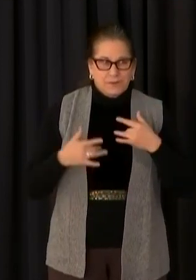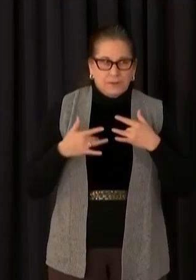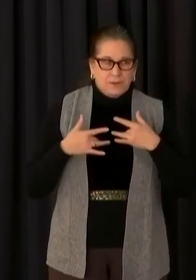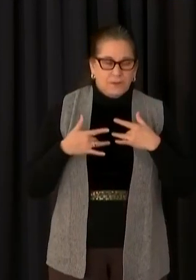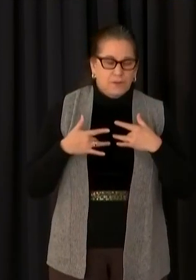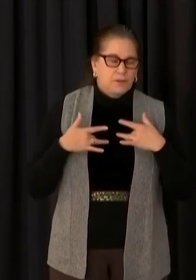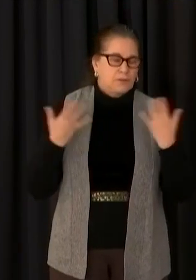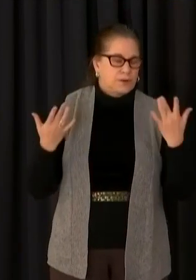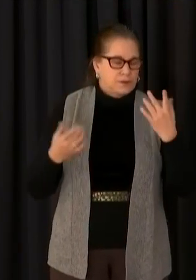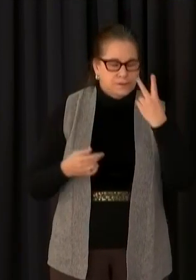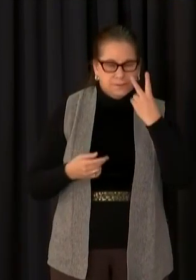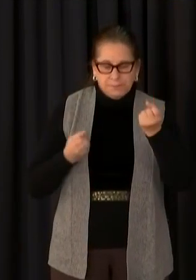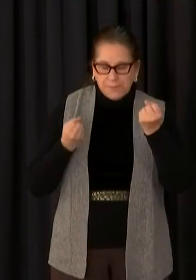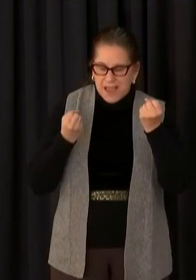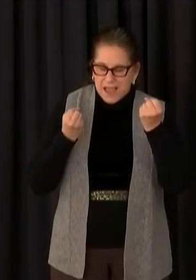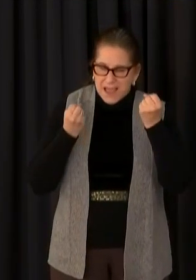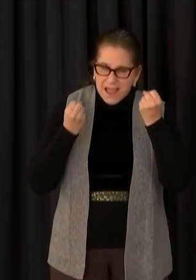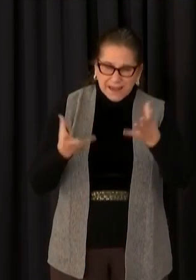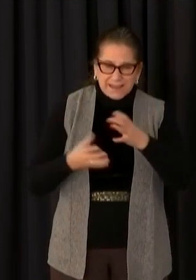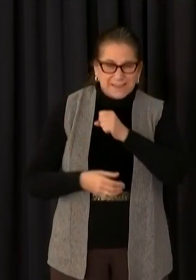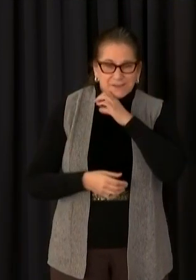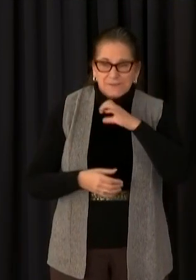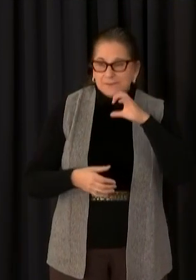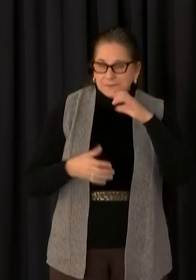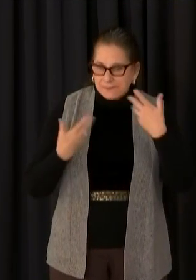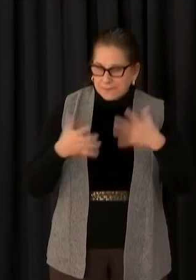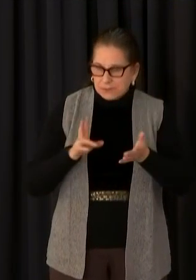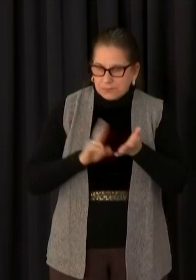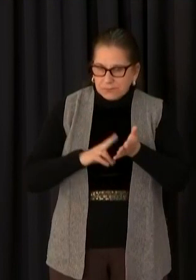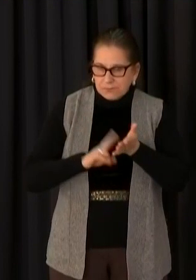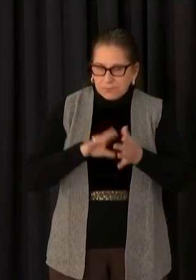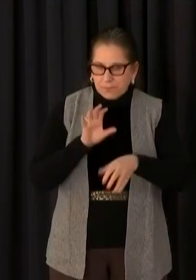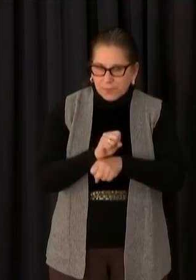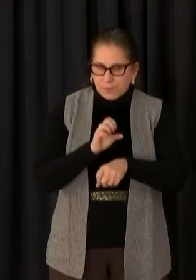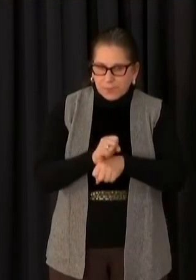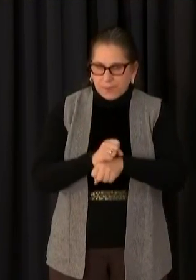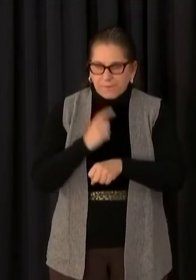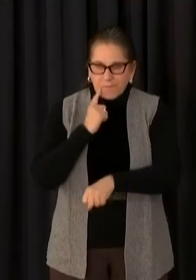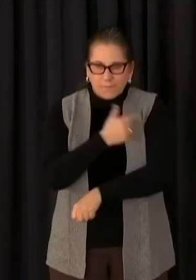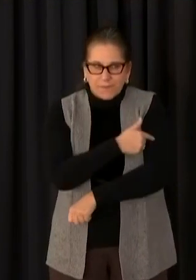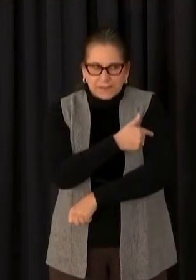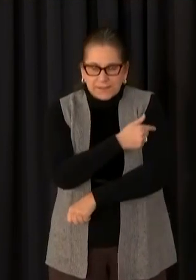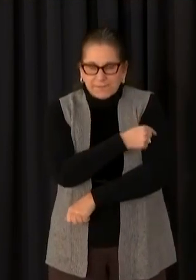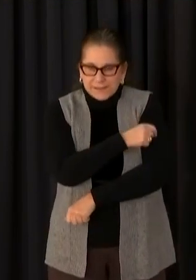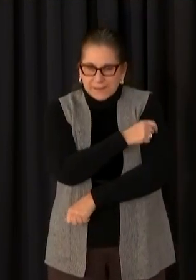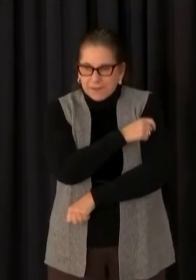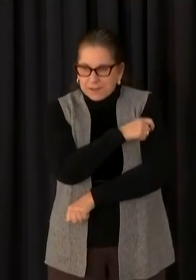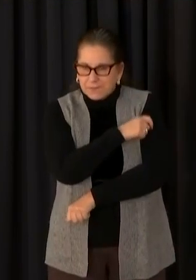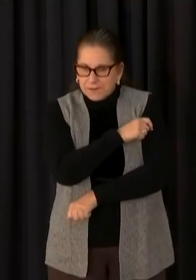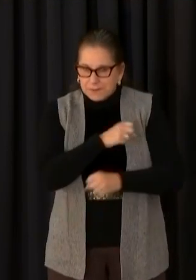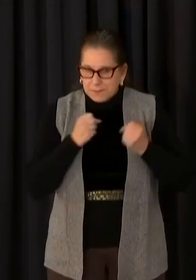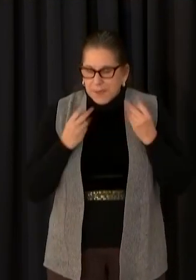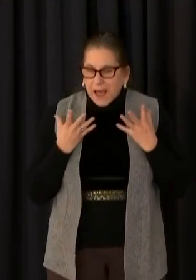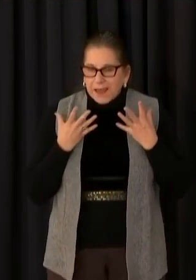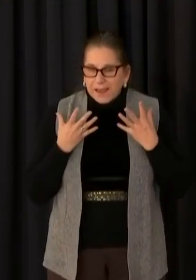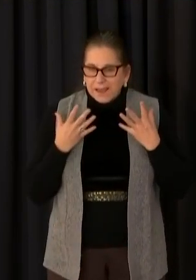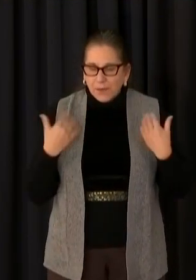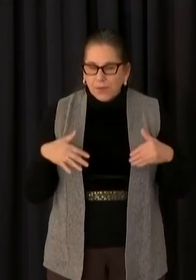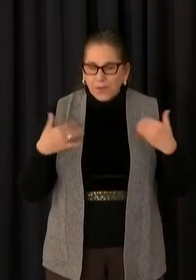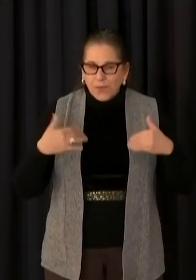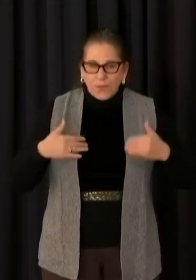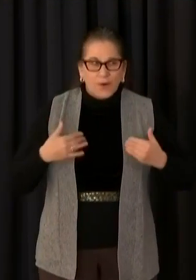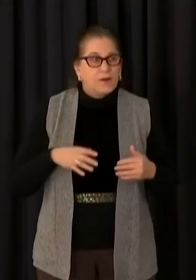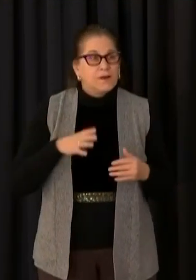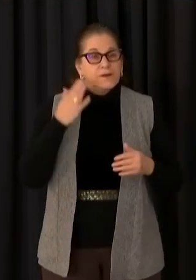up for the available vaccination doses that we have this week. And because of that,